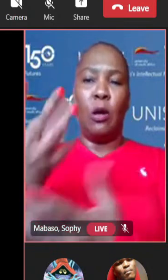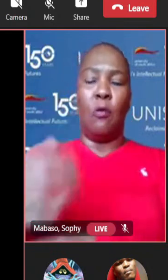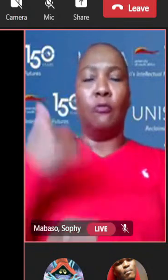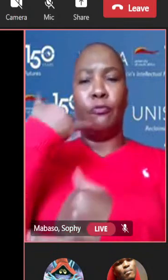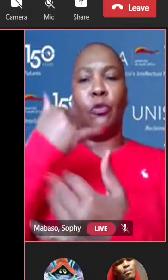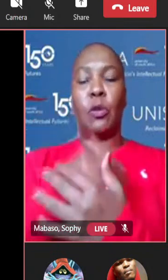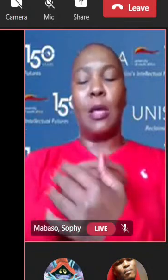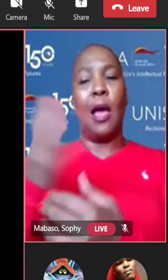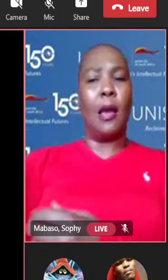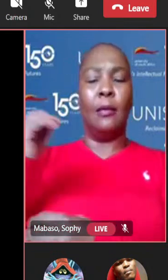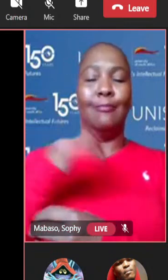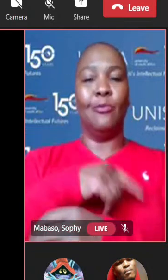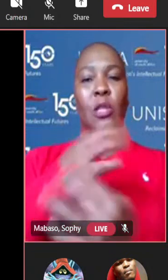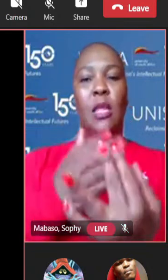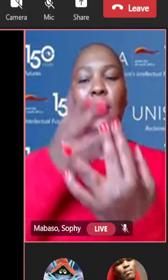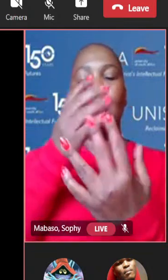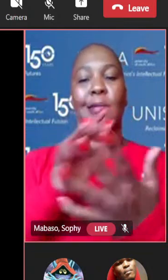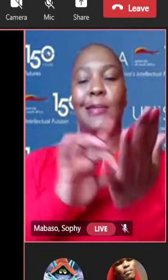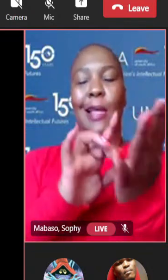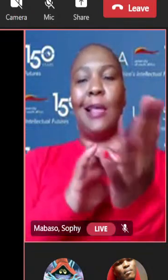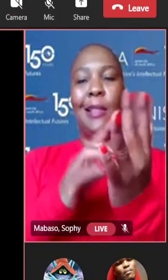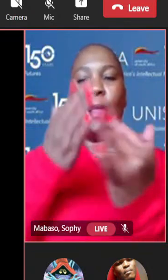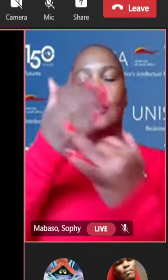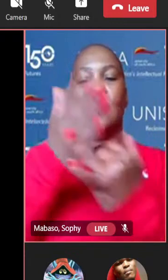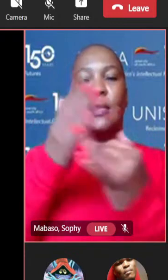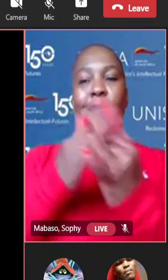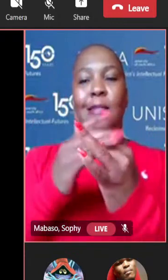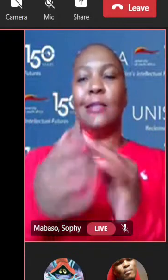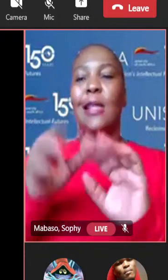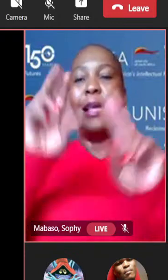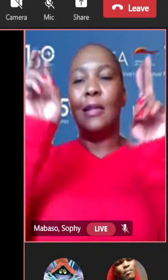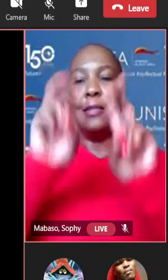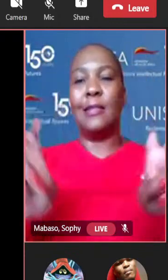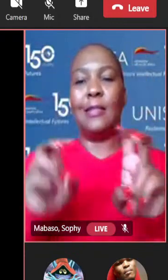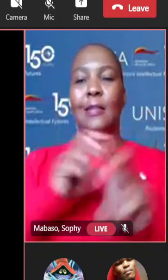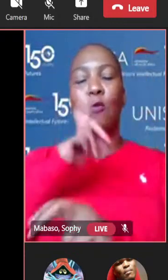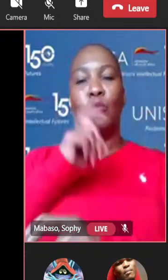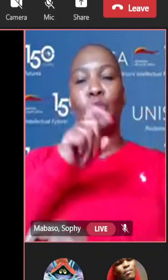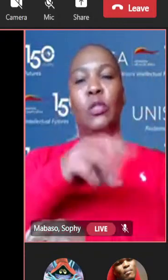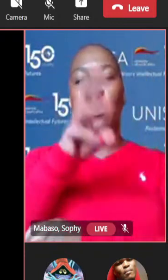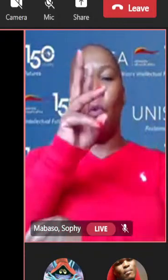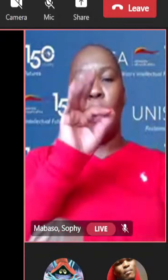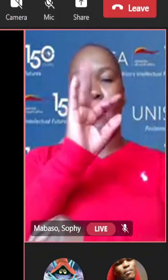the electricity, and then you can use the internet free Wi-Fi.